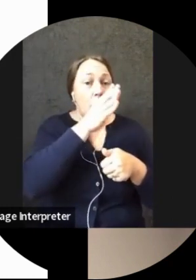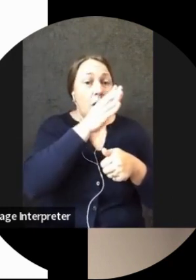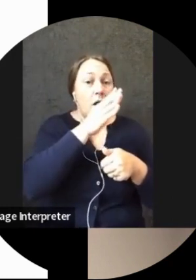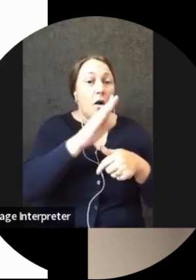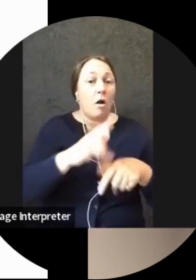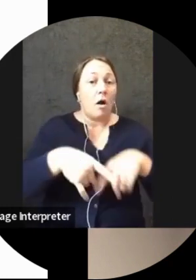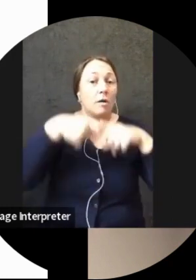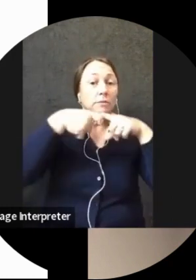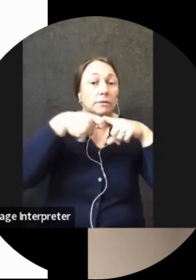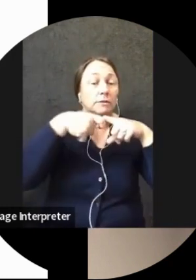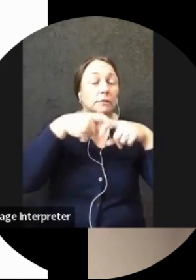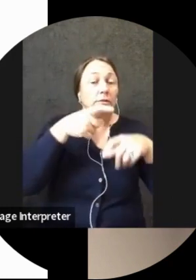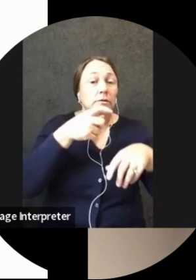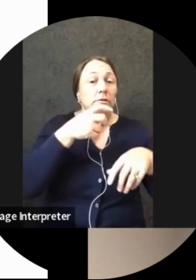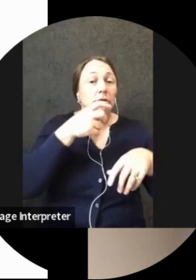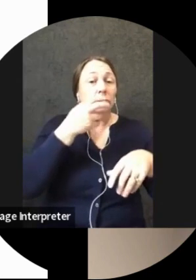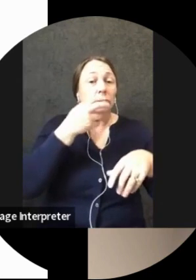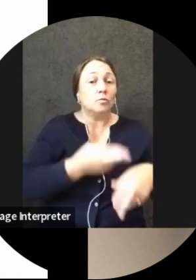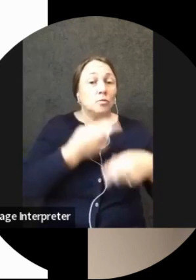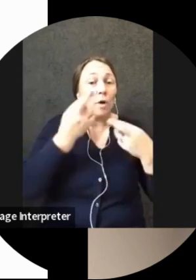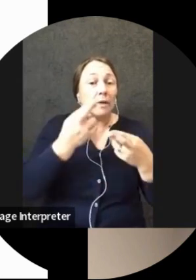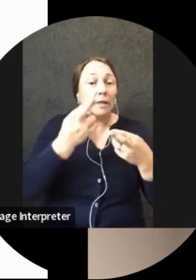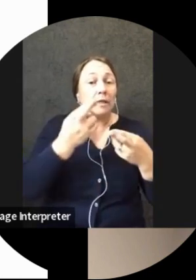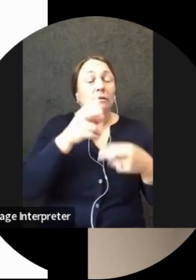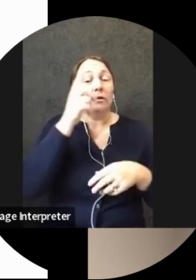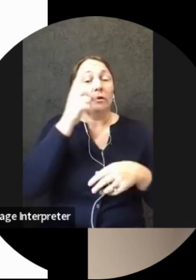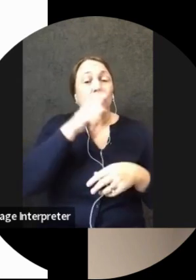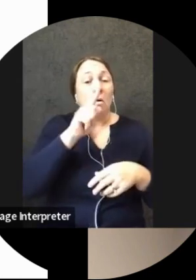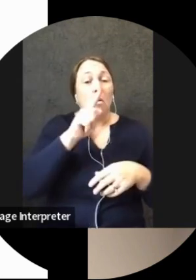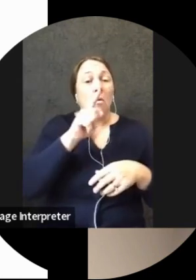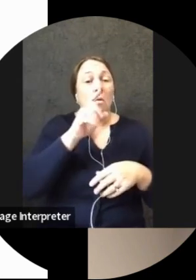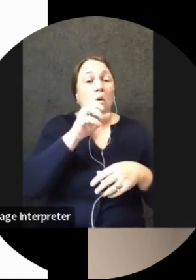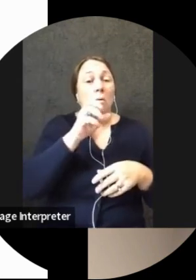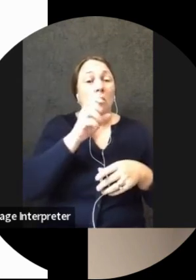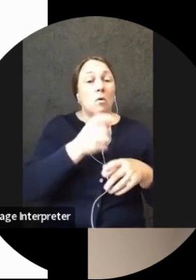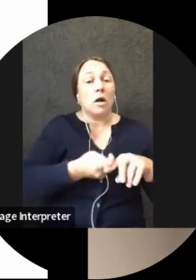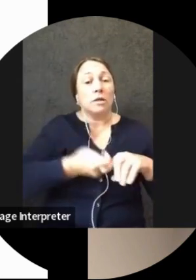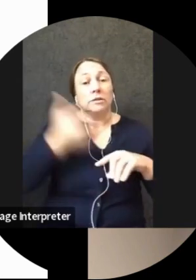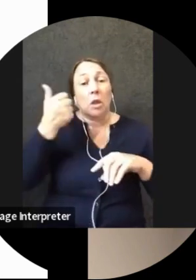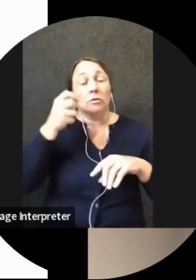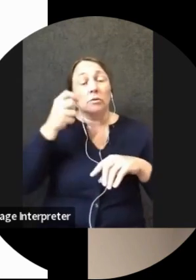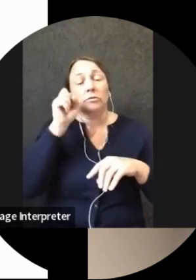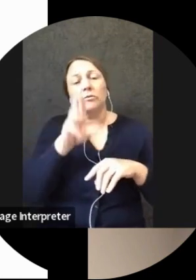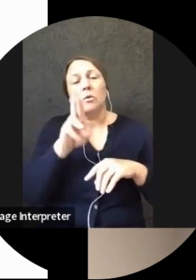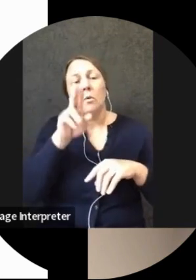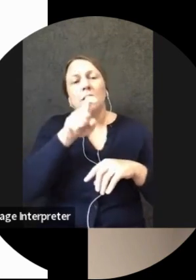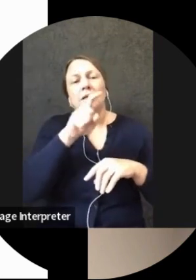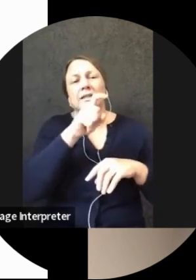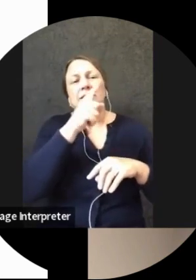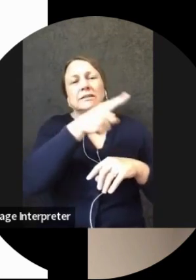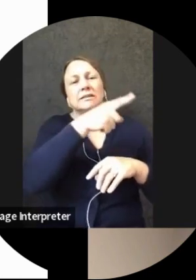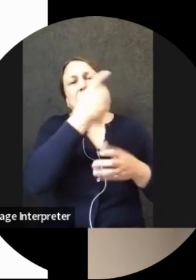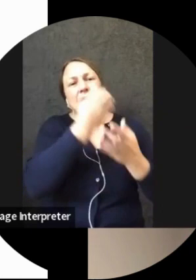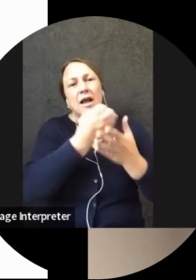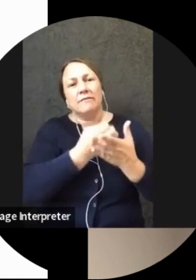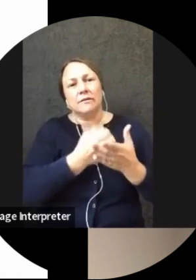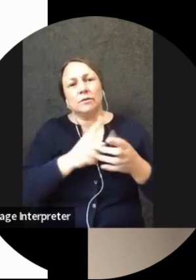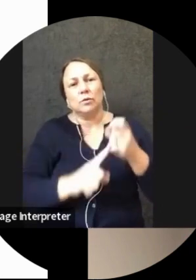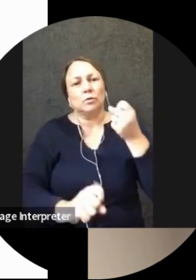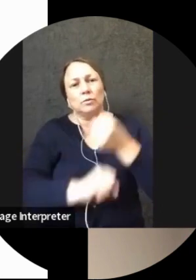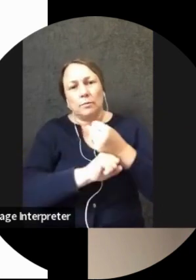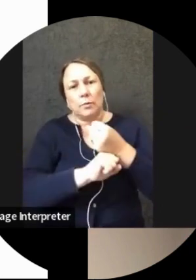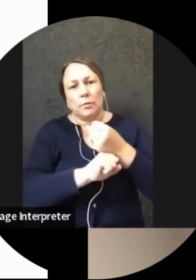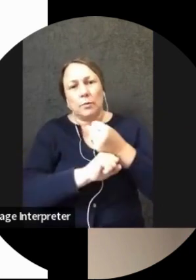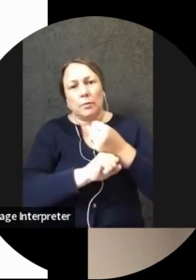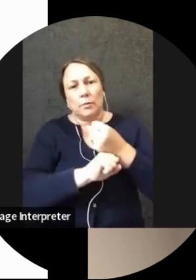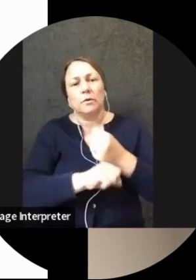to the IEP committee, which will generally support that, but there would need to be another meeting at the alternative school.